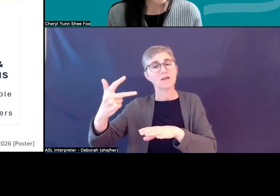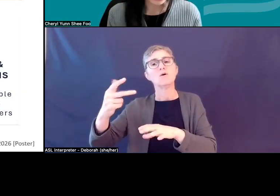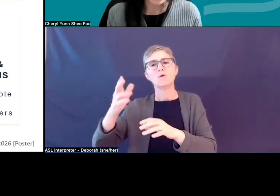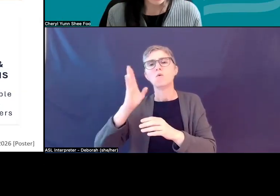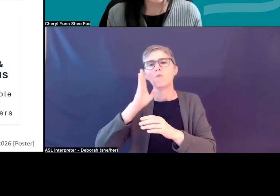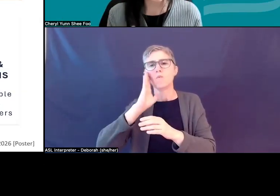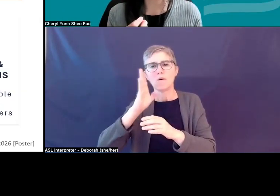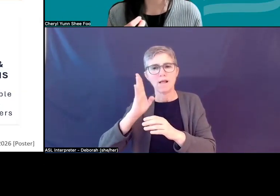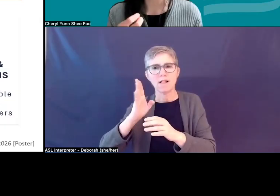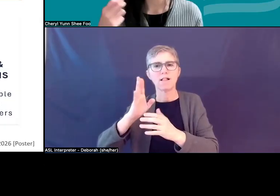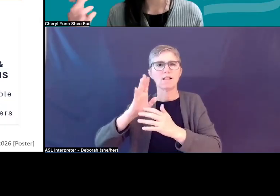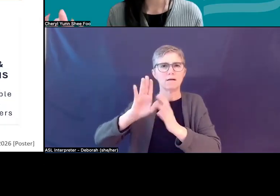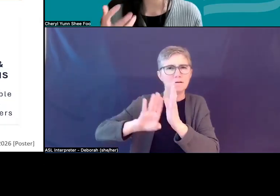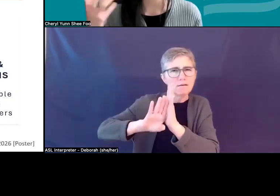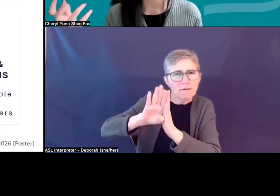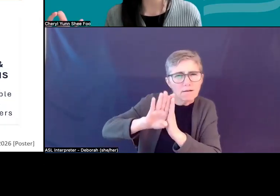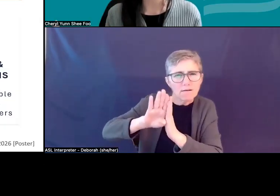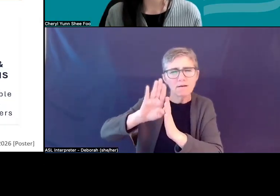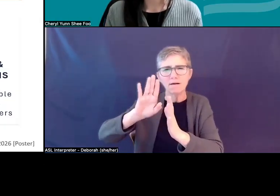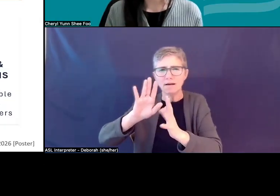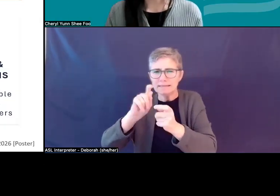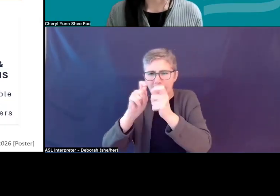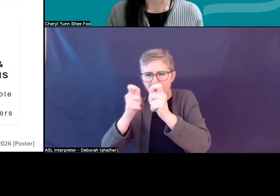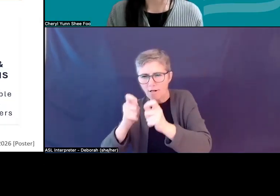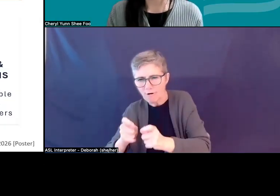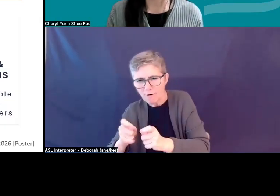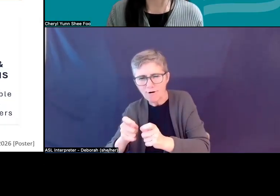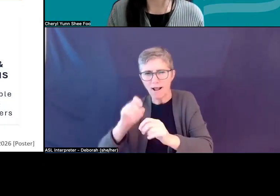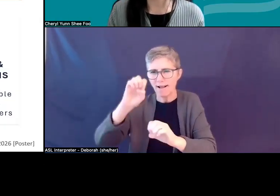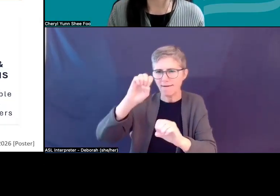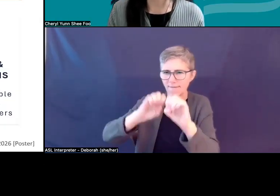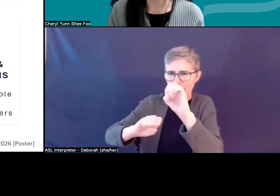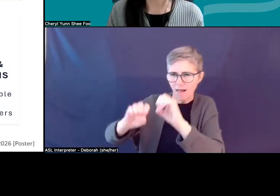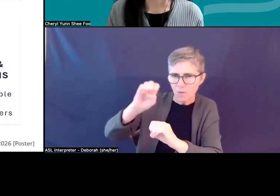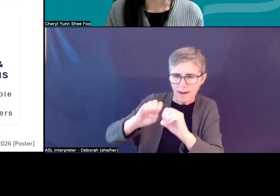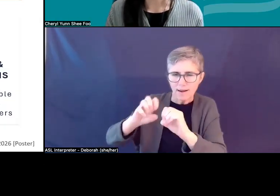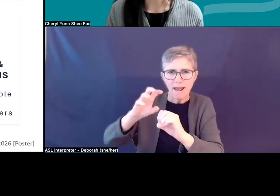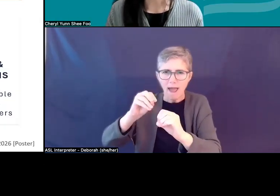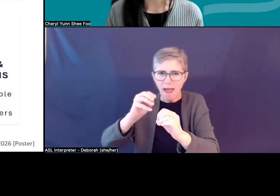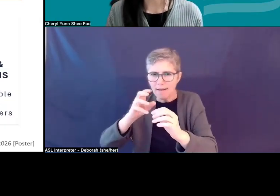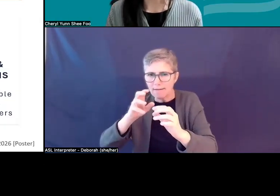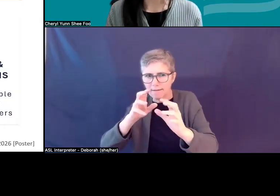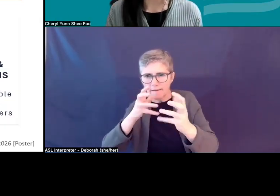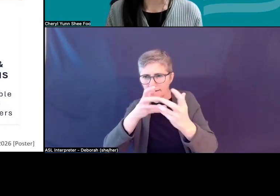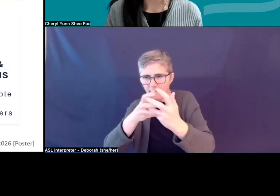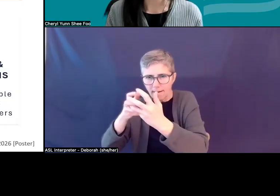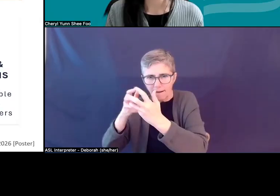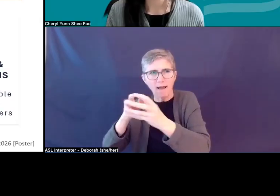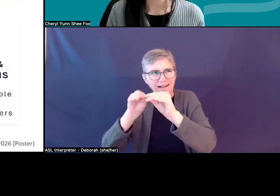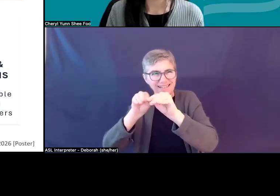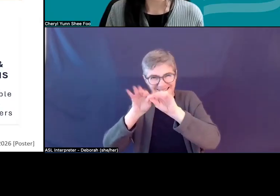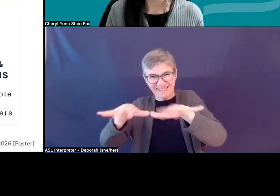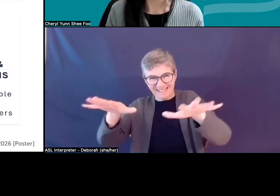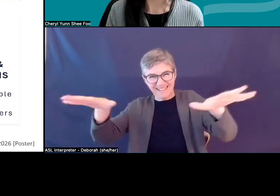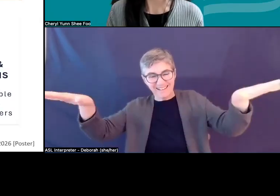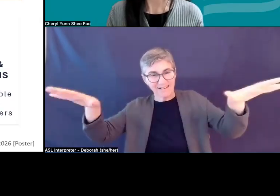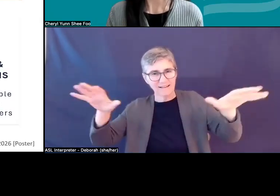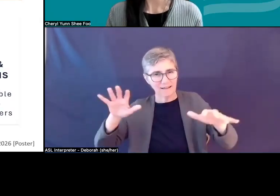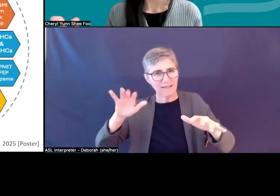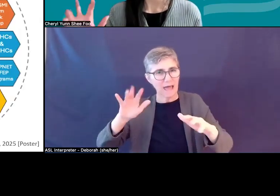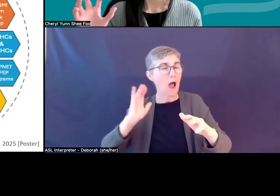implement, evaluate, and hopefully scale some of the solutions that we test out. Next